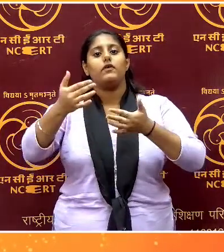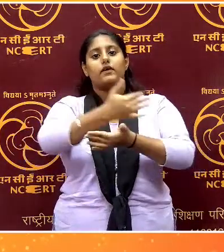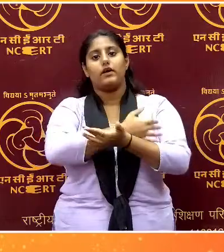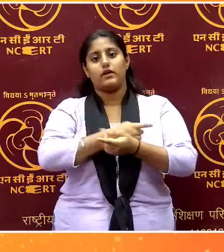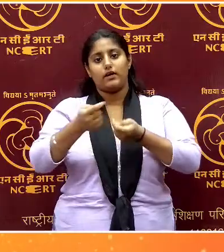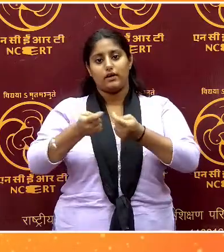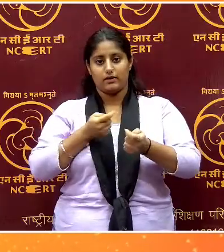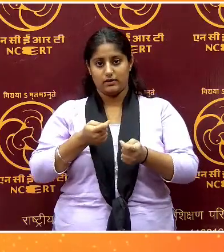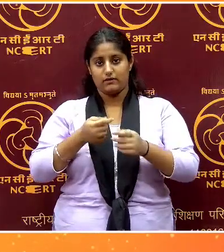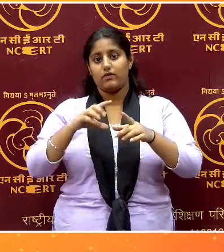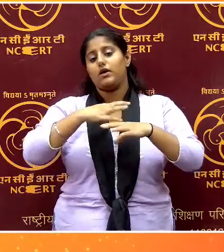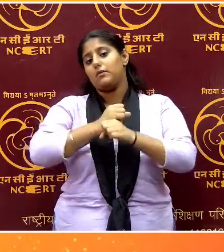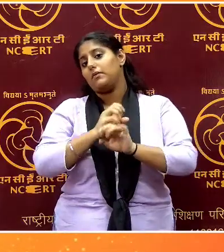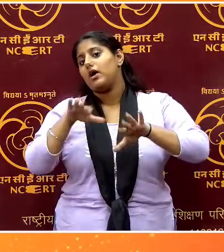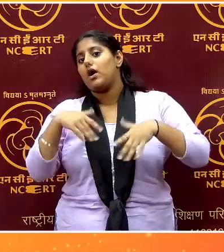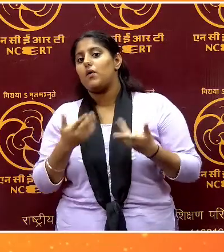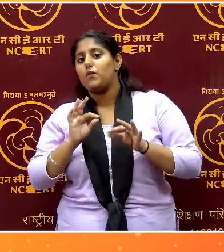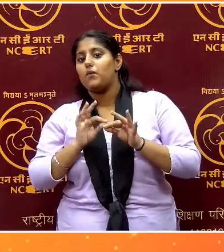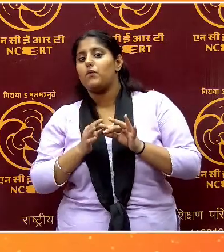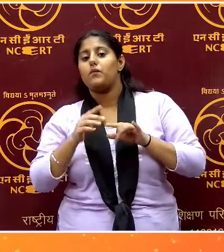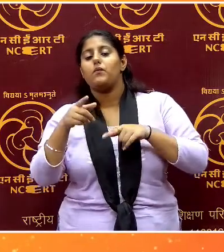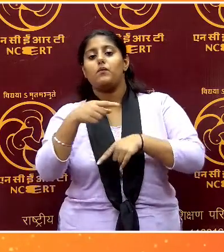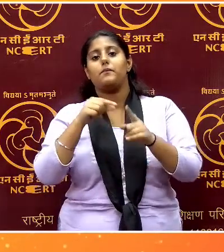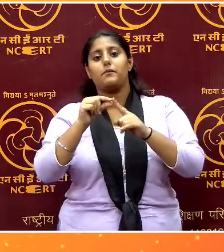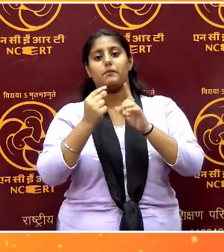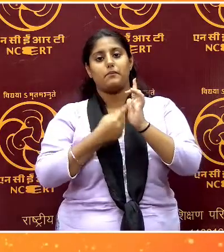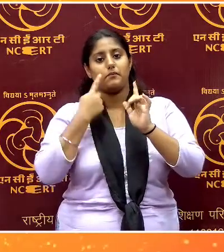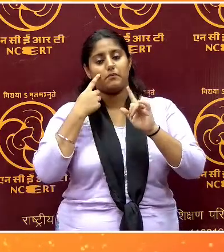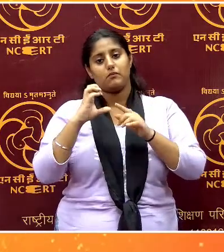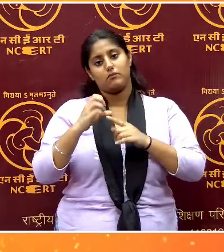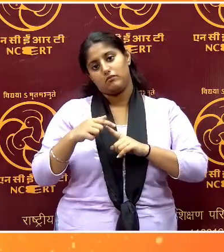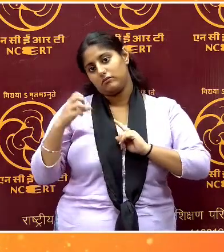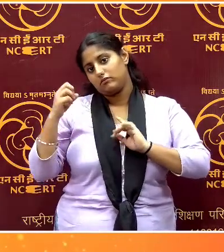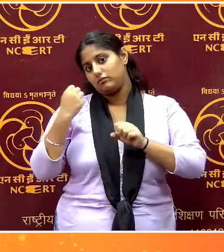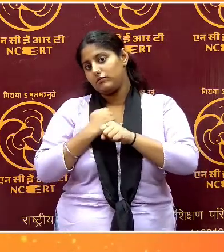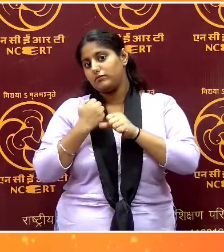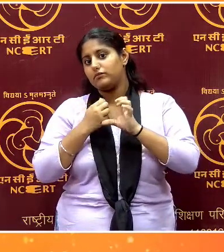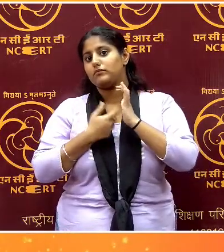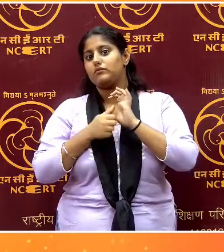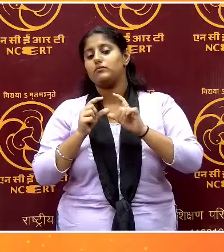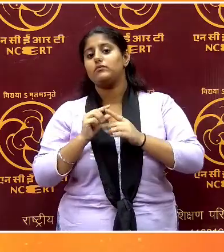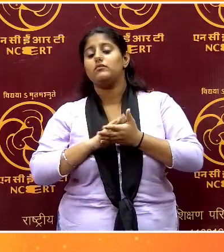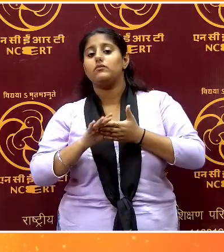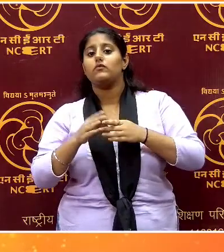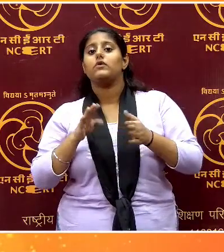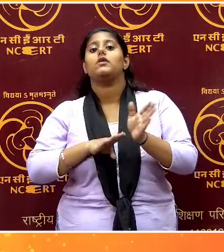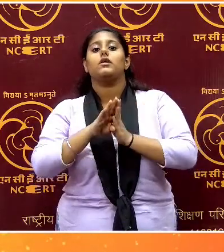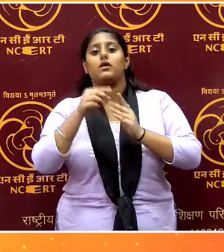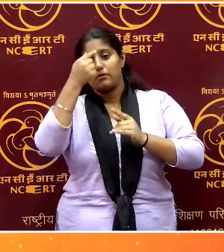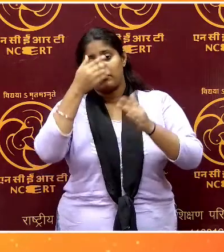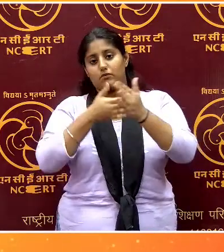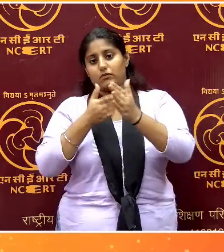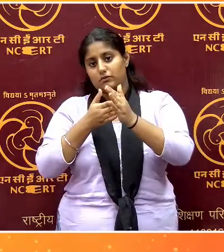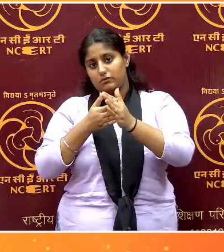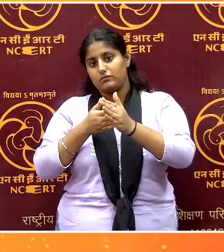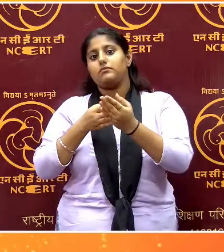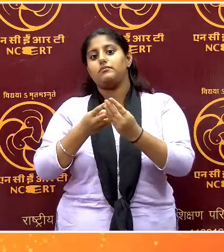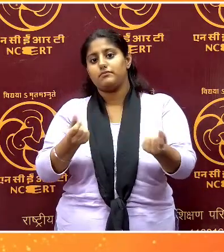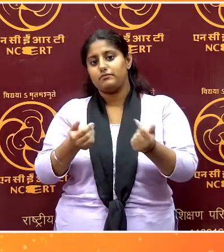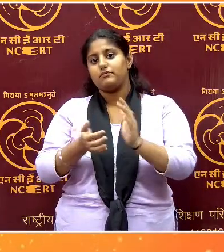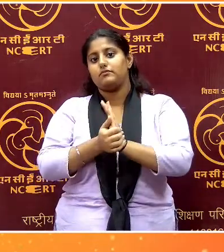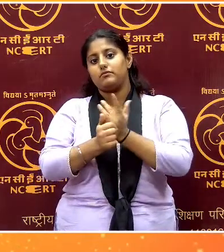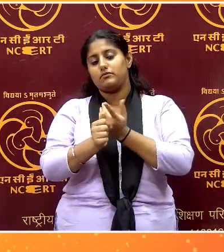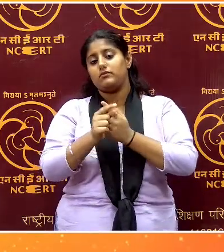interpret pictographs, analyze and compare data, develop problem solving skills and improve